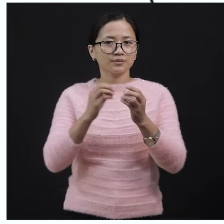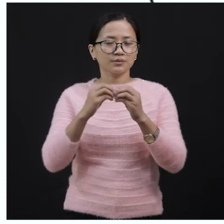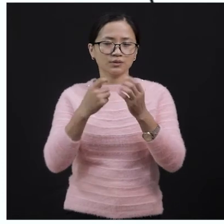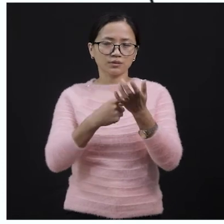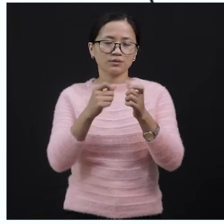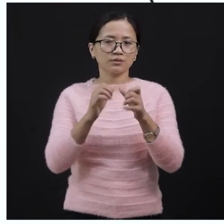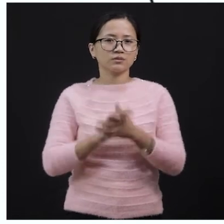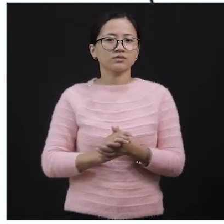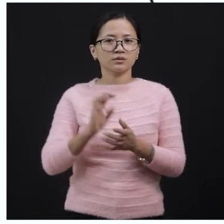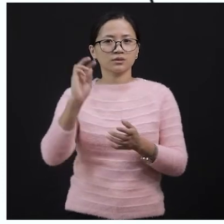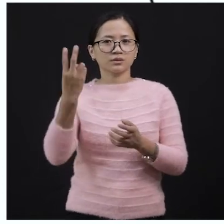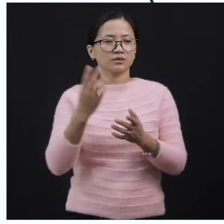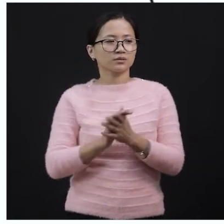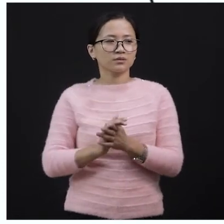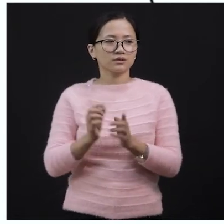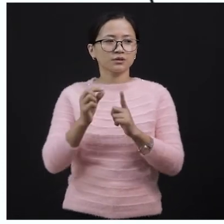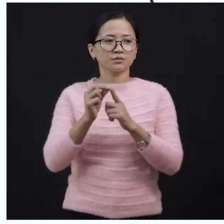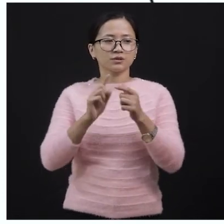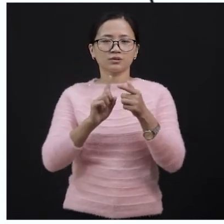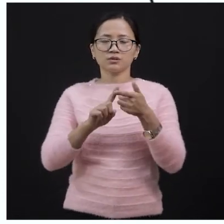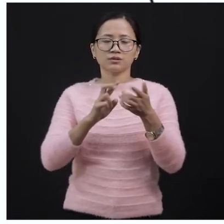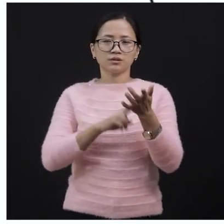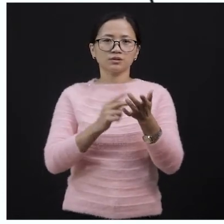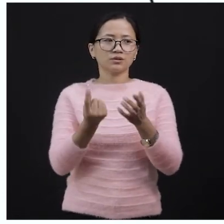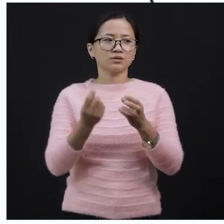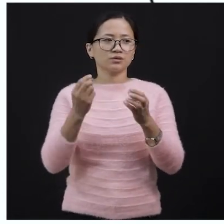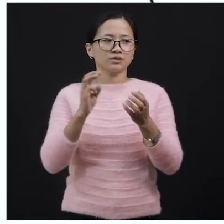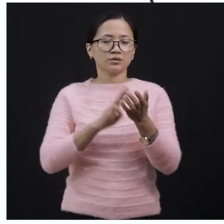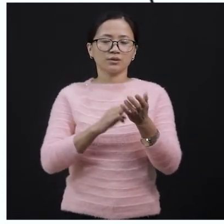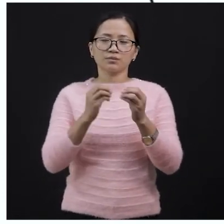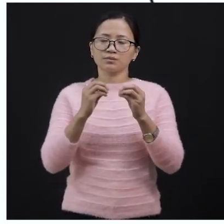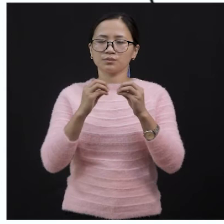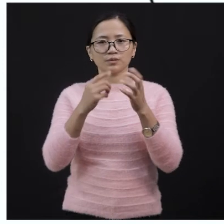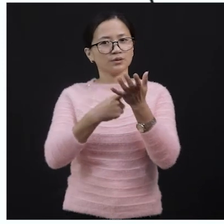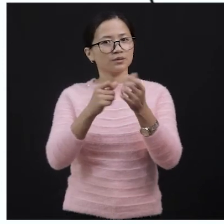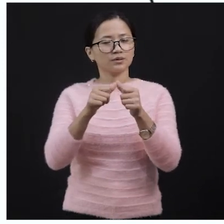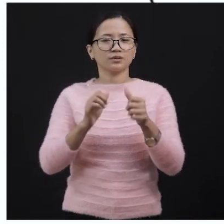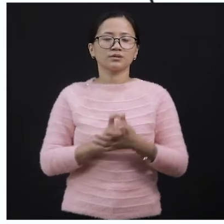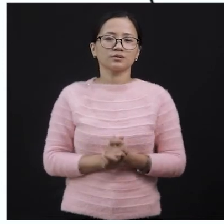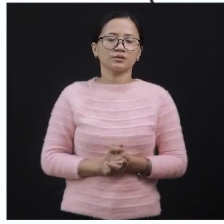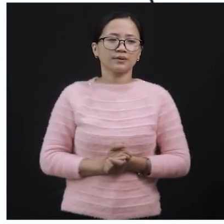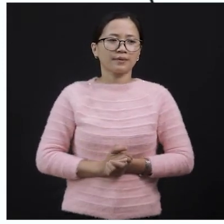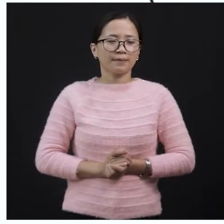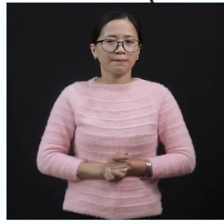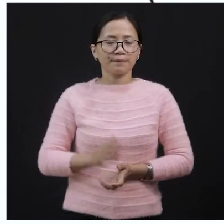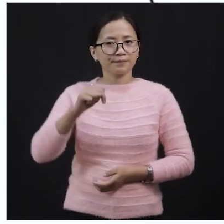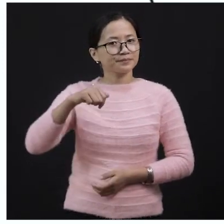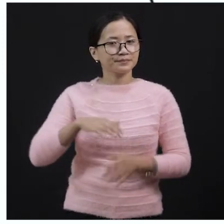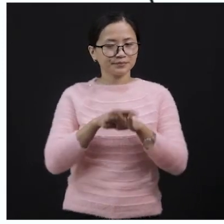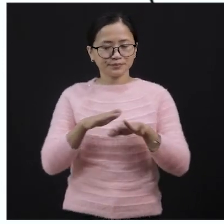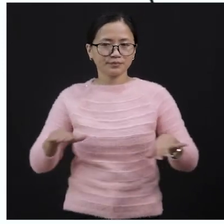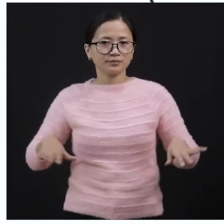And the second part of the shadow is penumbra. Penumbra. Okay? So now,